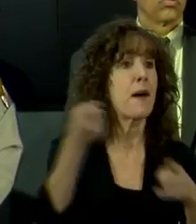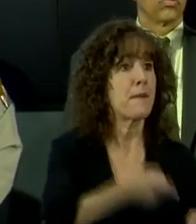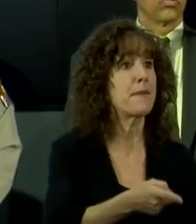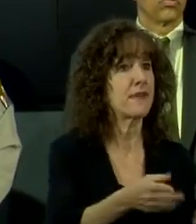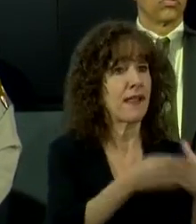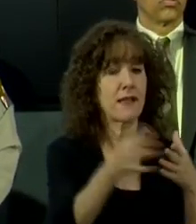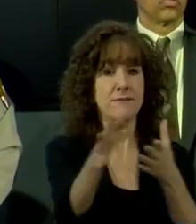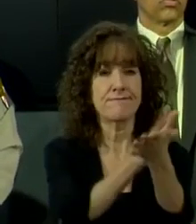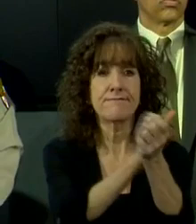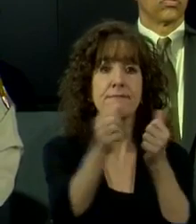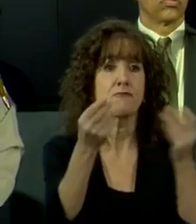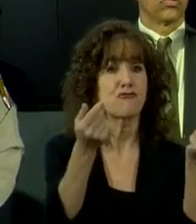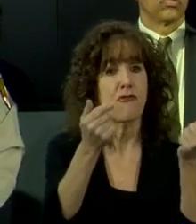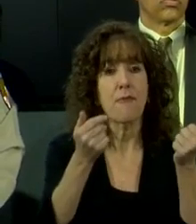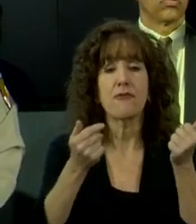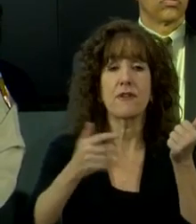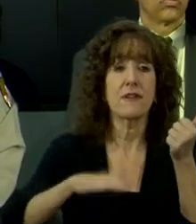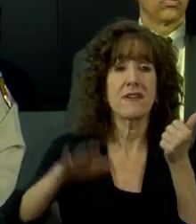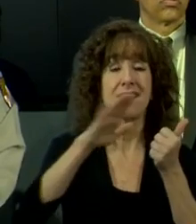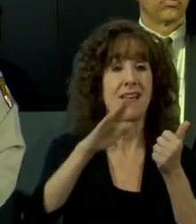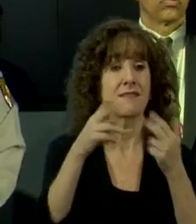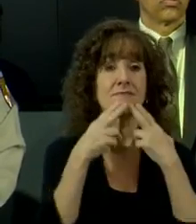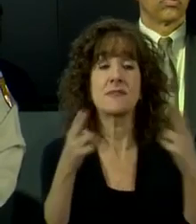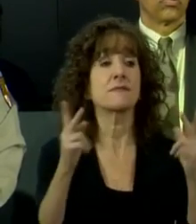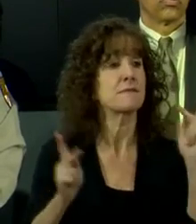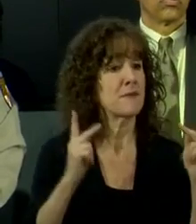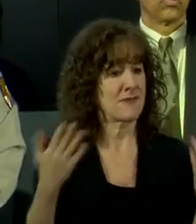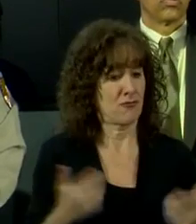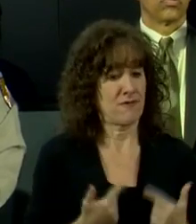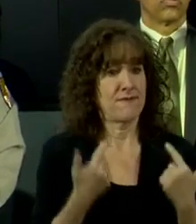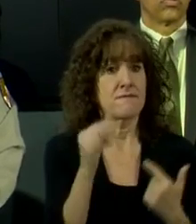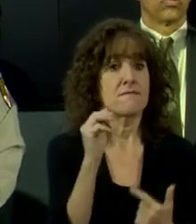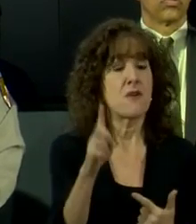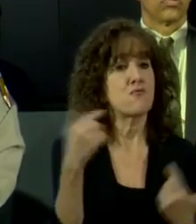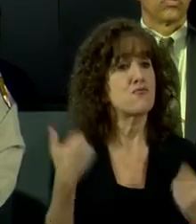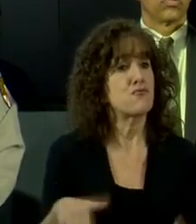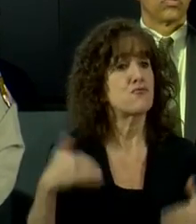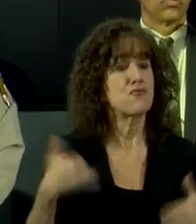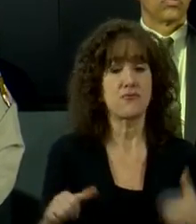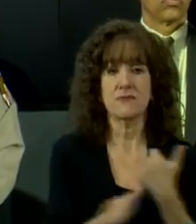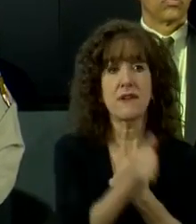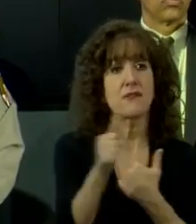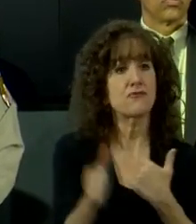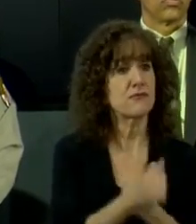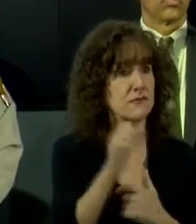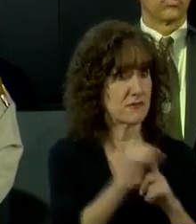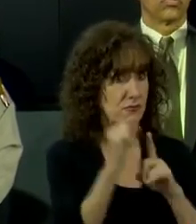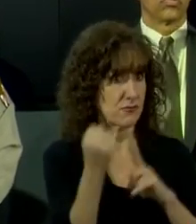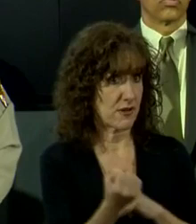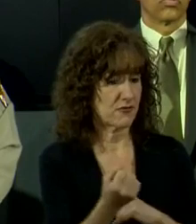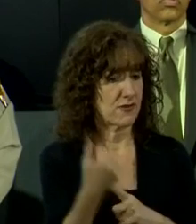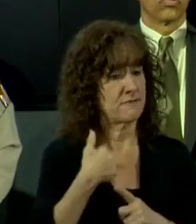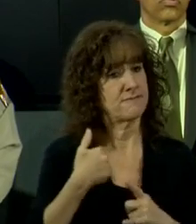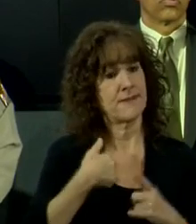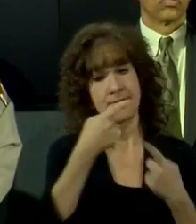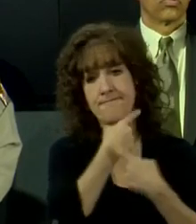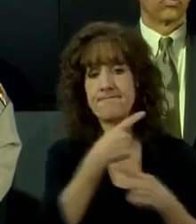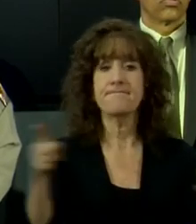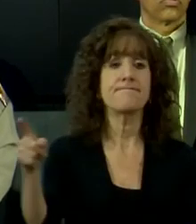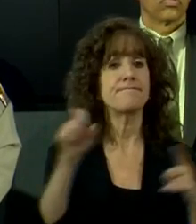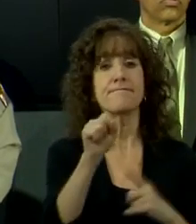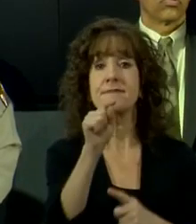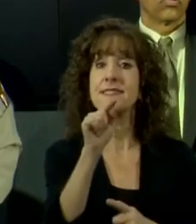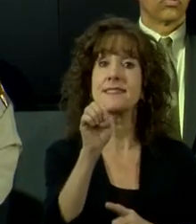led to the destruction of property and put innocent Marylanders at significant risk, I have declared a state